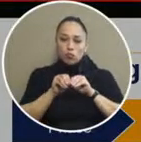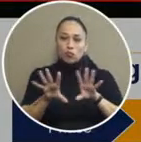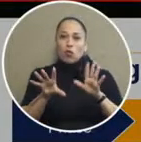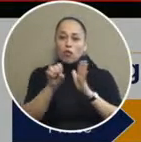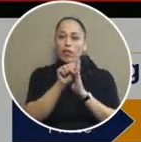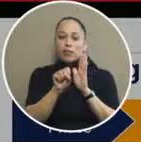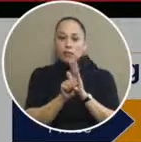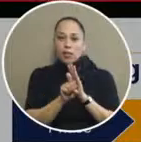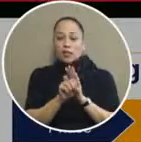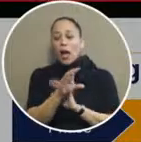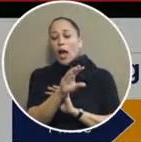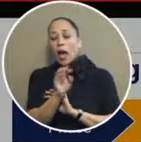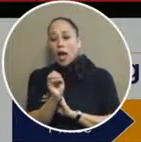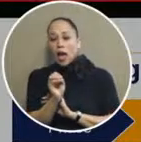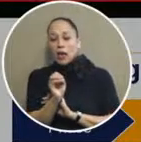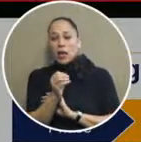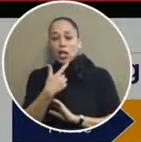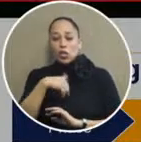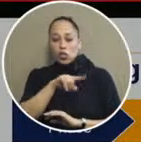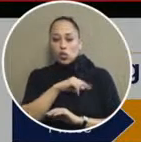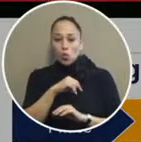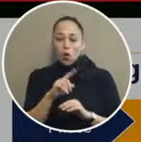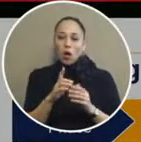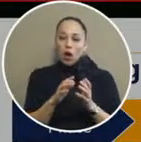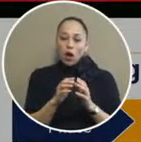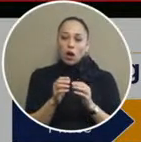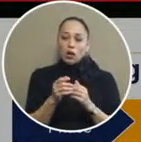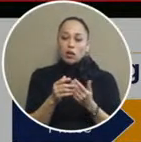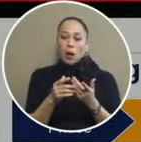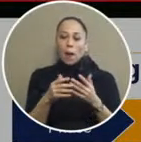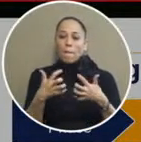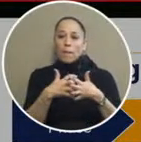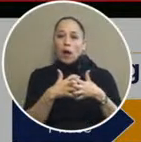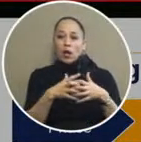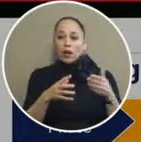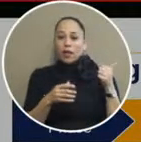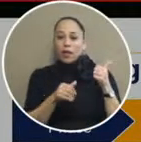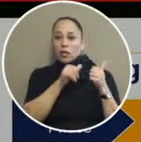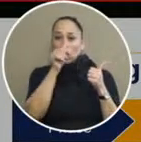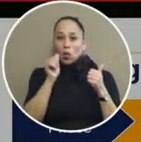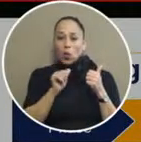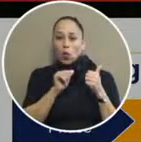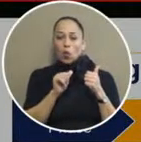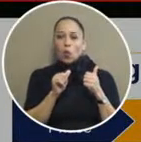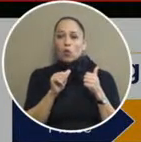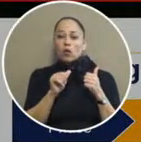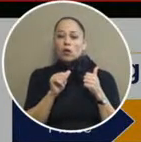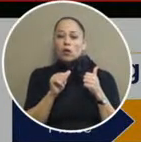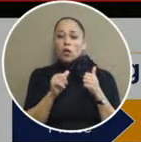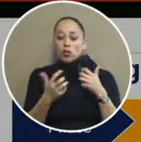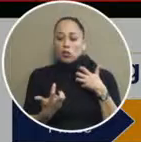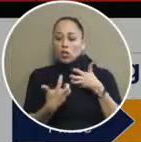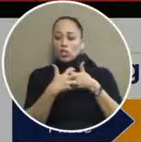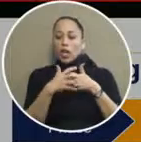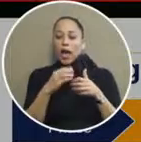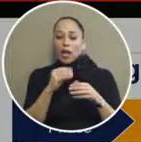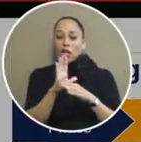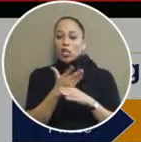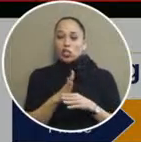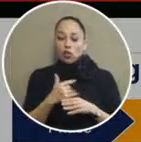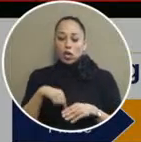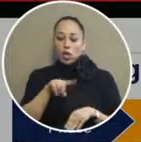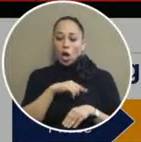state and to our counterparts in Ciudad Juarez to really make sure that we're engaged and that we're sharing